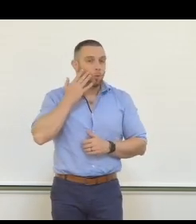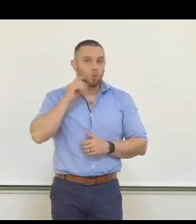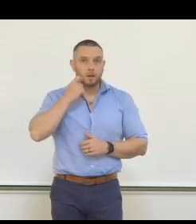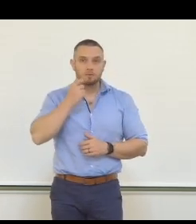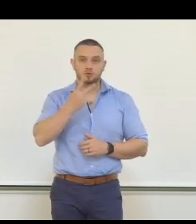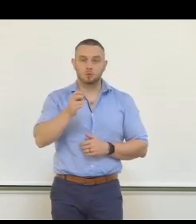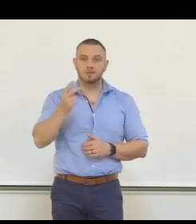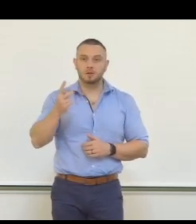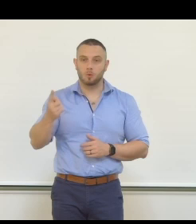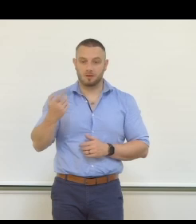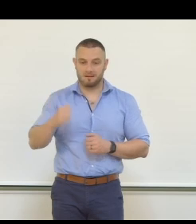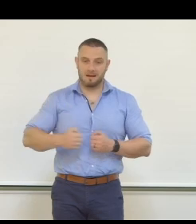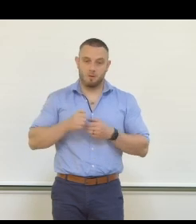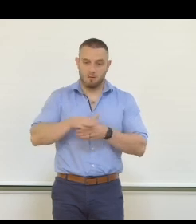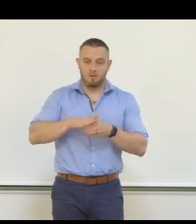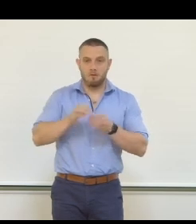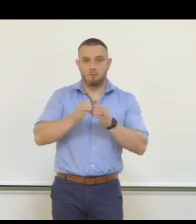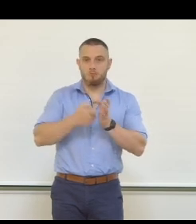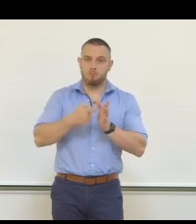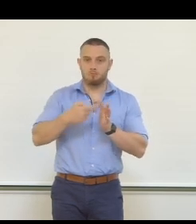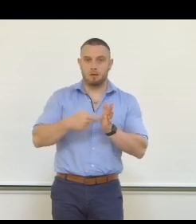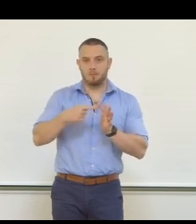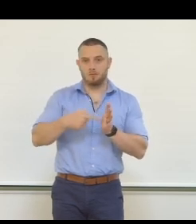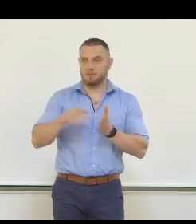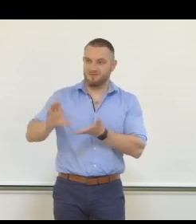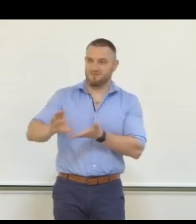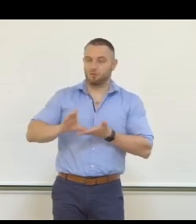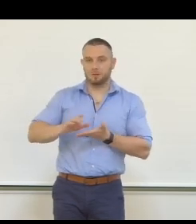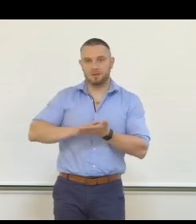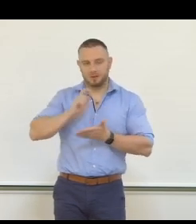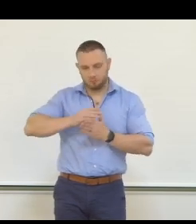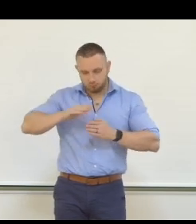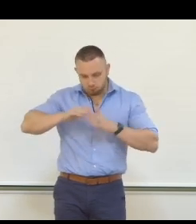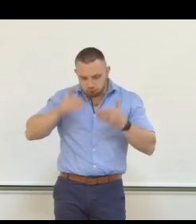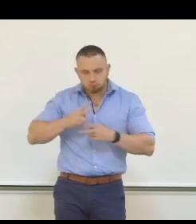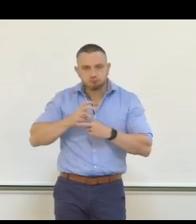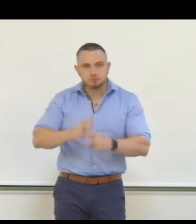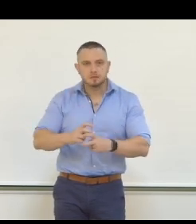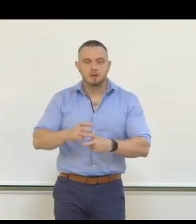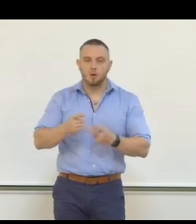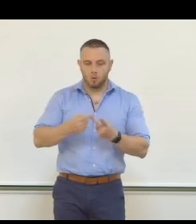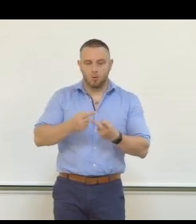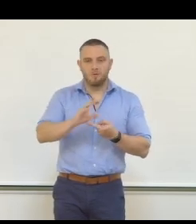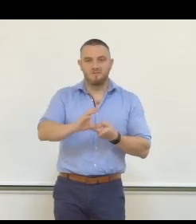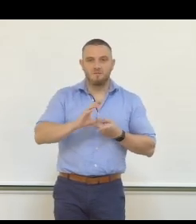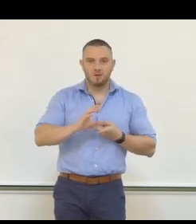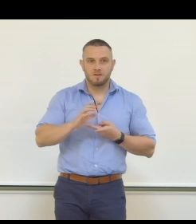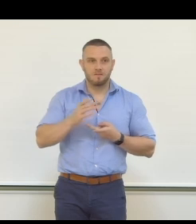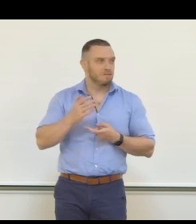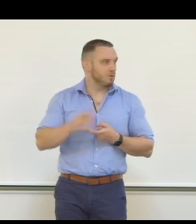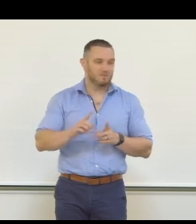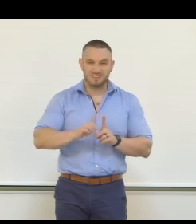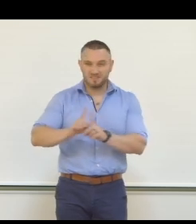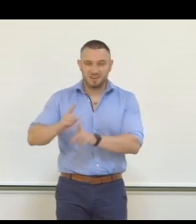from the state of Bremen to really push this topic forward. And we have received funding for 8 seed